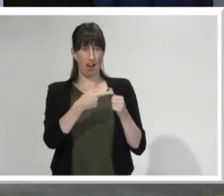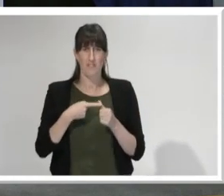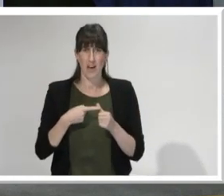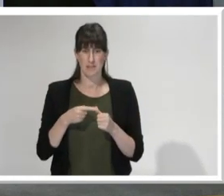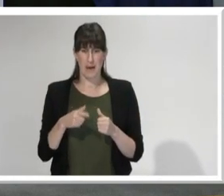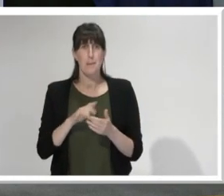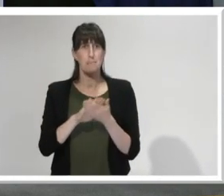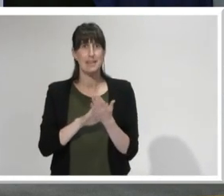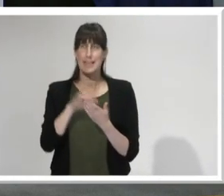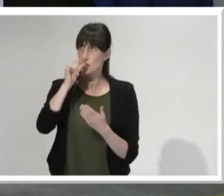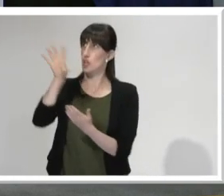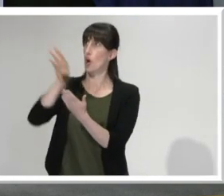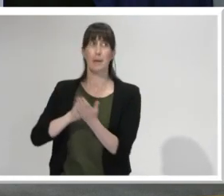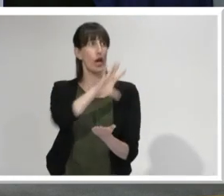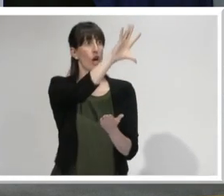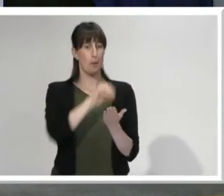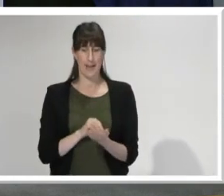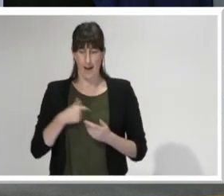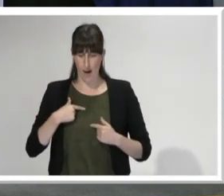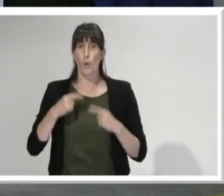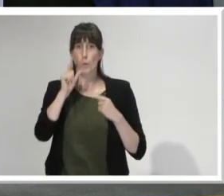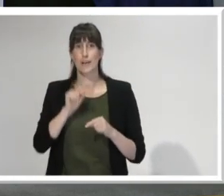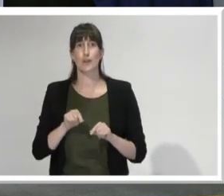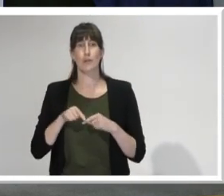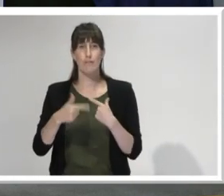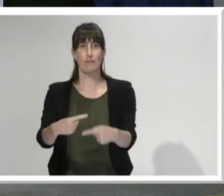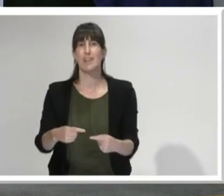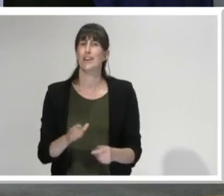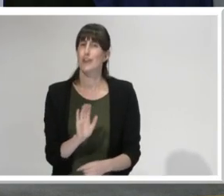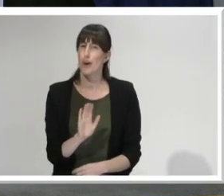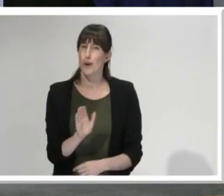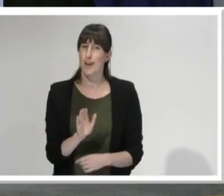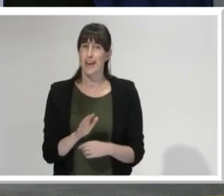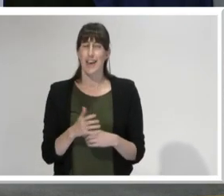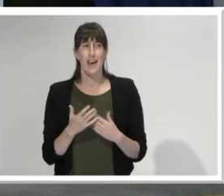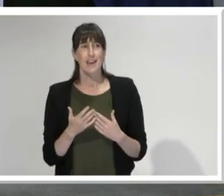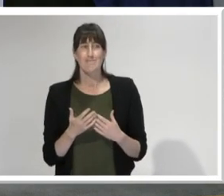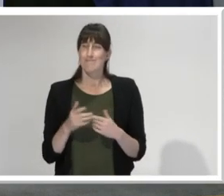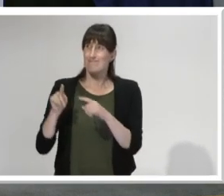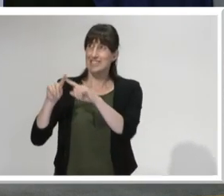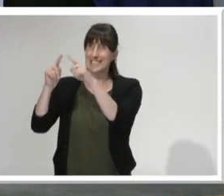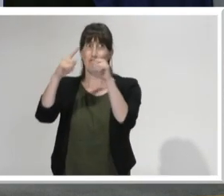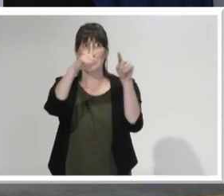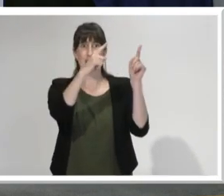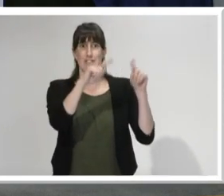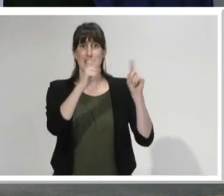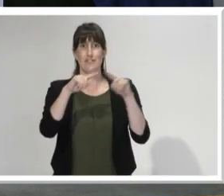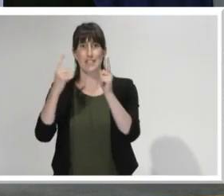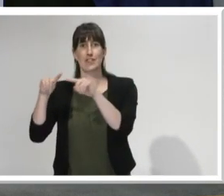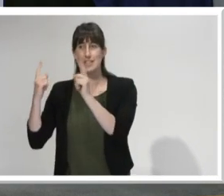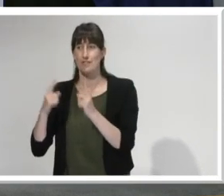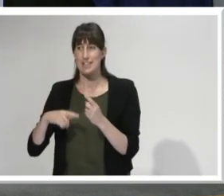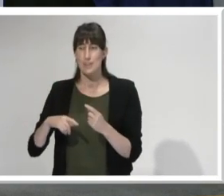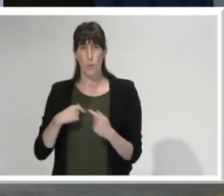no set of guidelines that every leader is using. We are all grappling with the same thing. So I'm confident that what we're doing